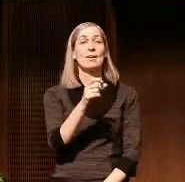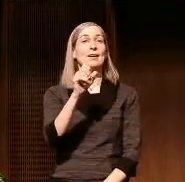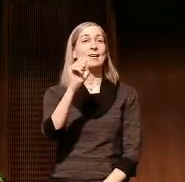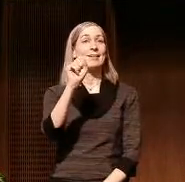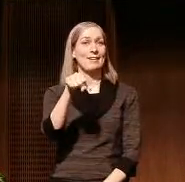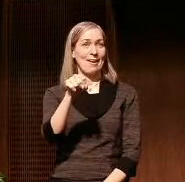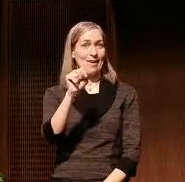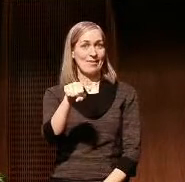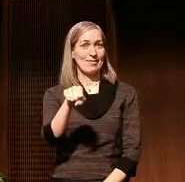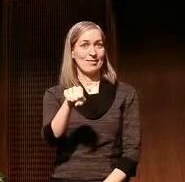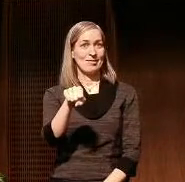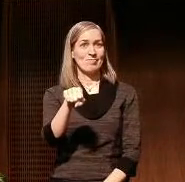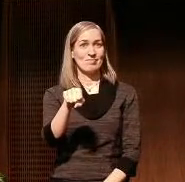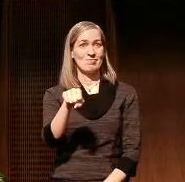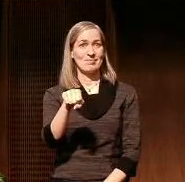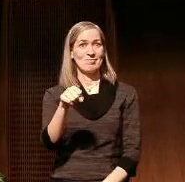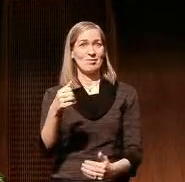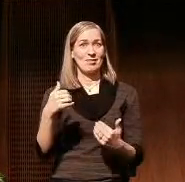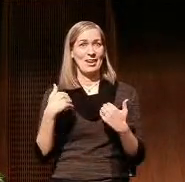yes, there will be grief.